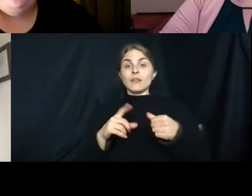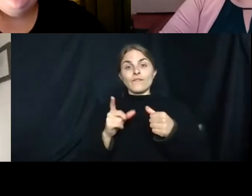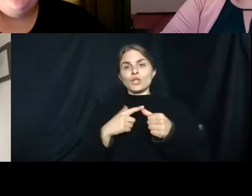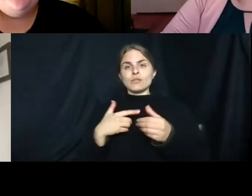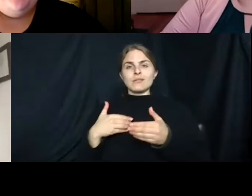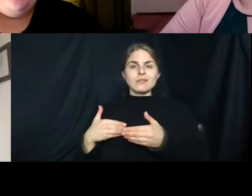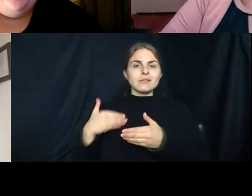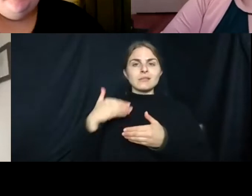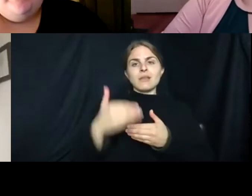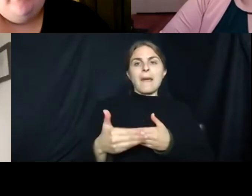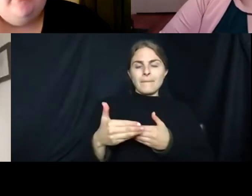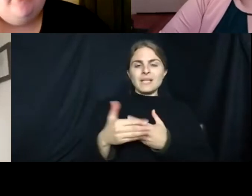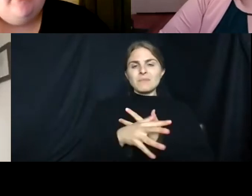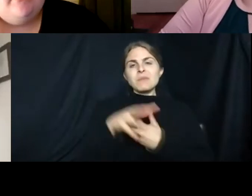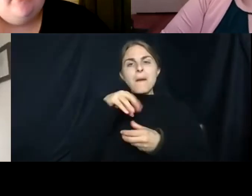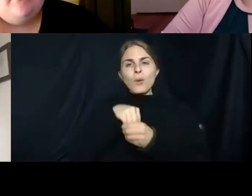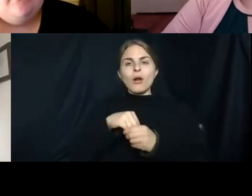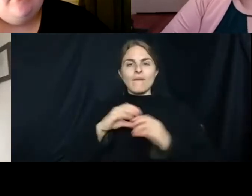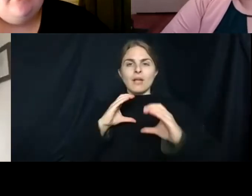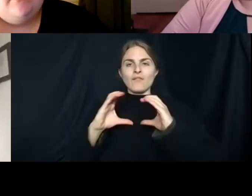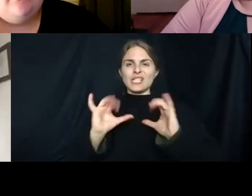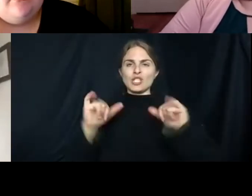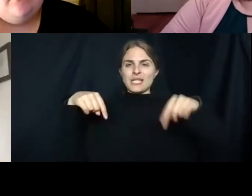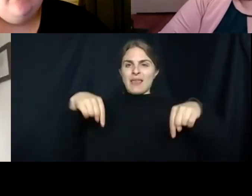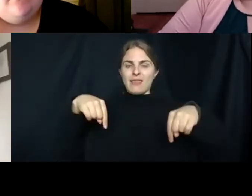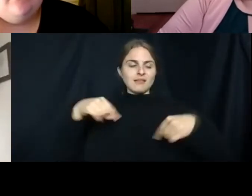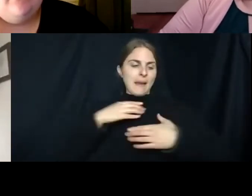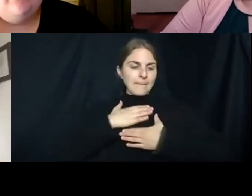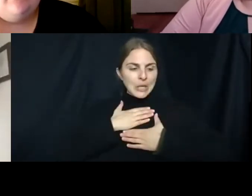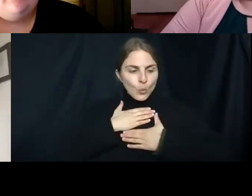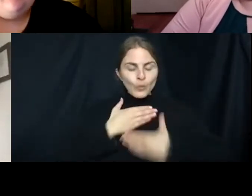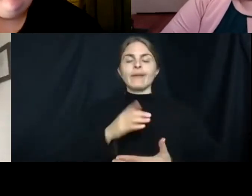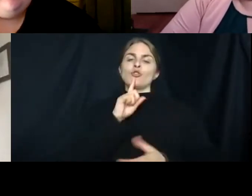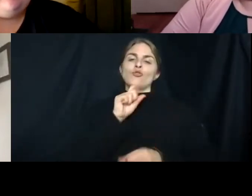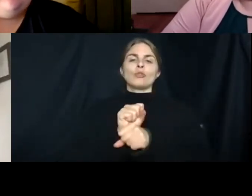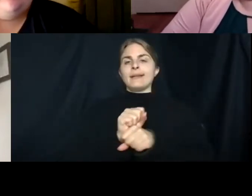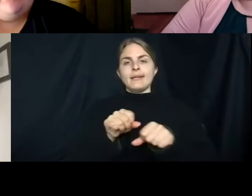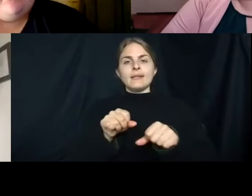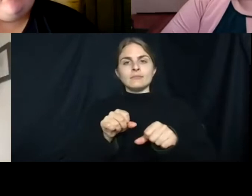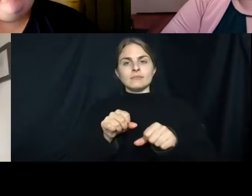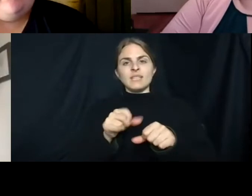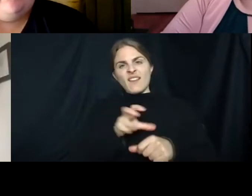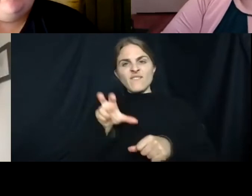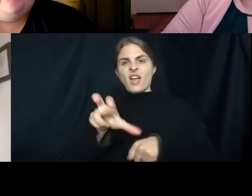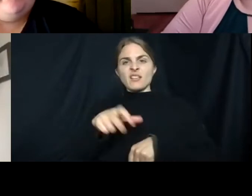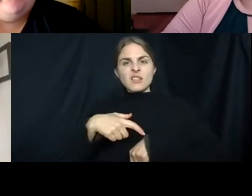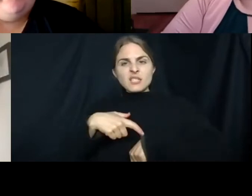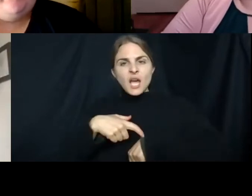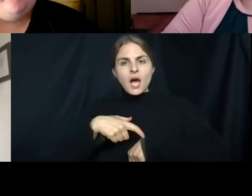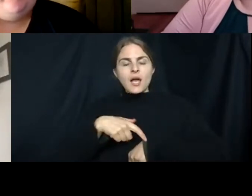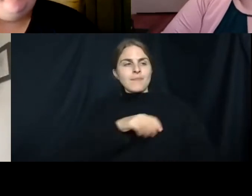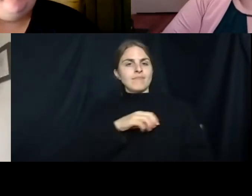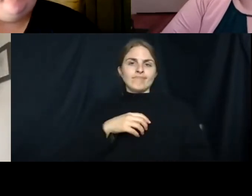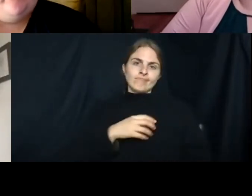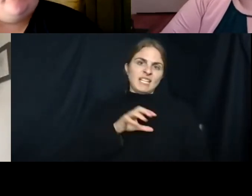part of more spaces like this, and being willing to like dedicate the time and energy. You know, one of the things that came